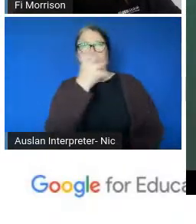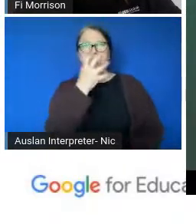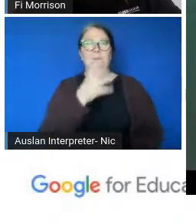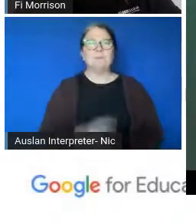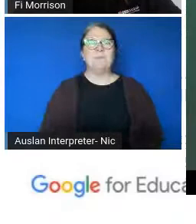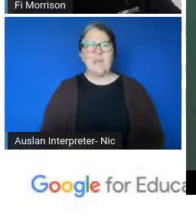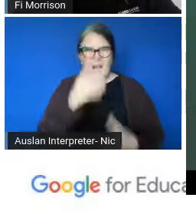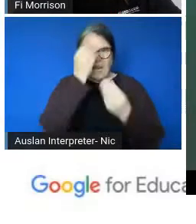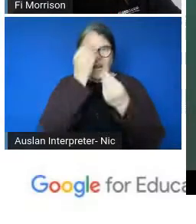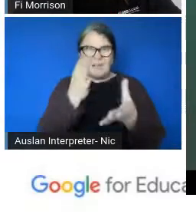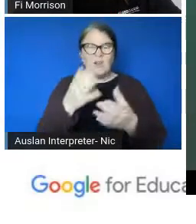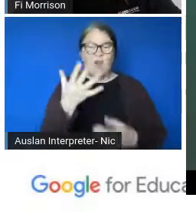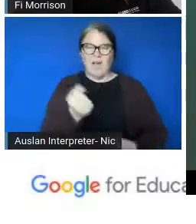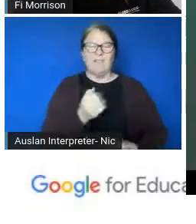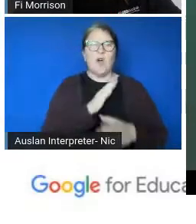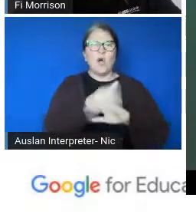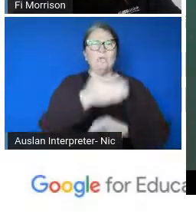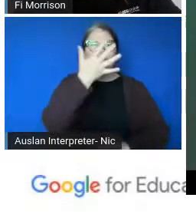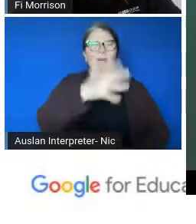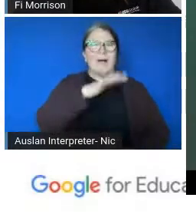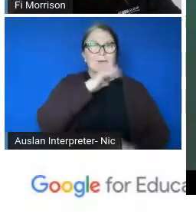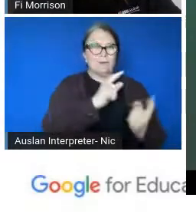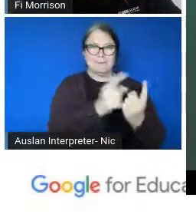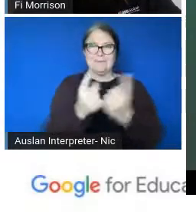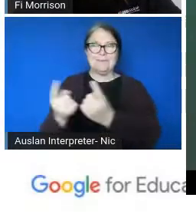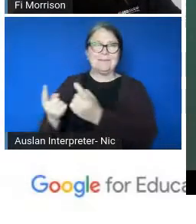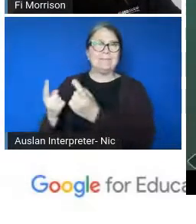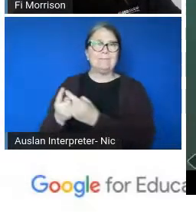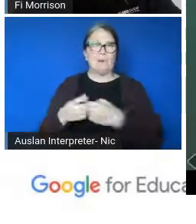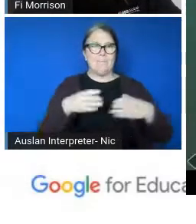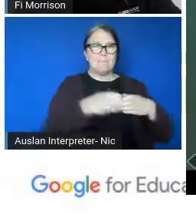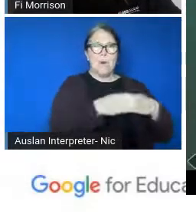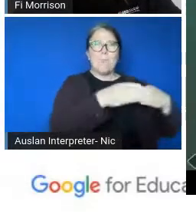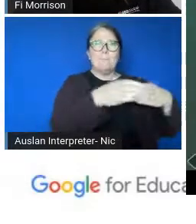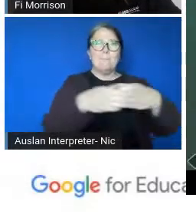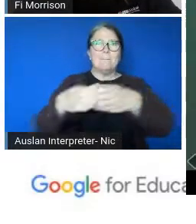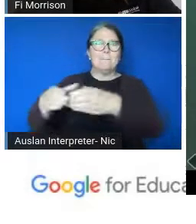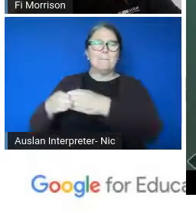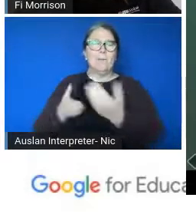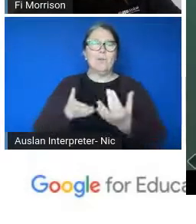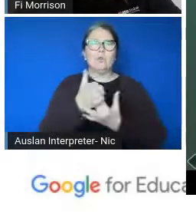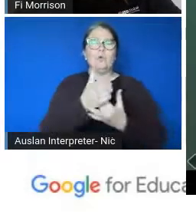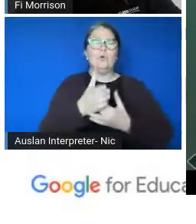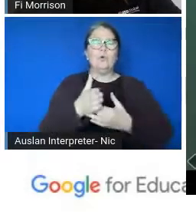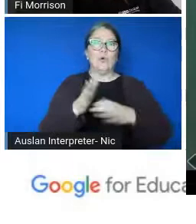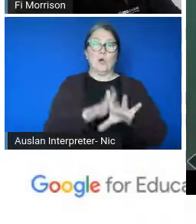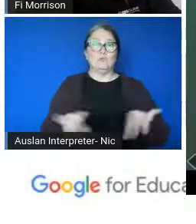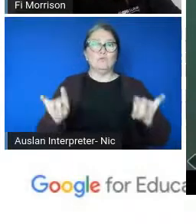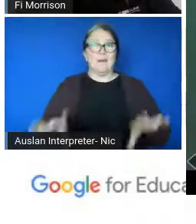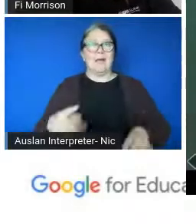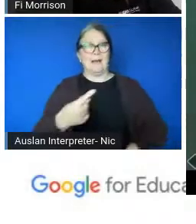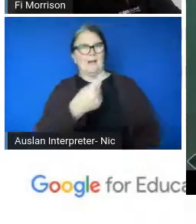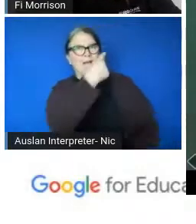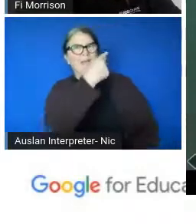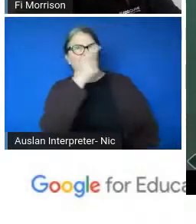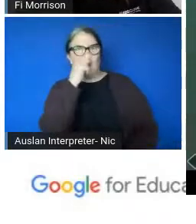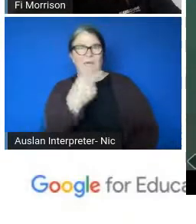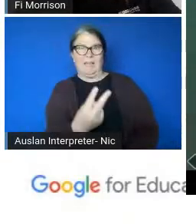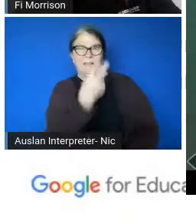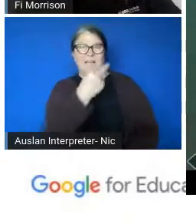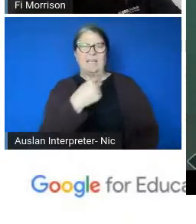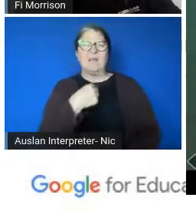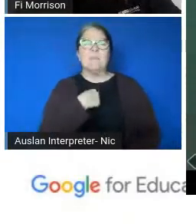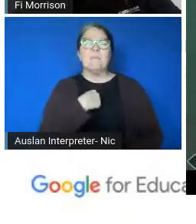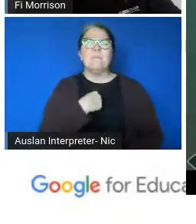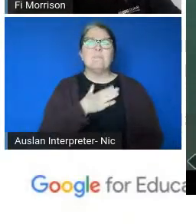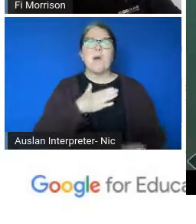over 500 different clans of Aboriginal and Torres Strait Islander people. And if you can see my fancy little mouse here, I'm from the Kamilaroi tribe, which is